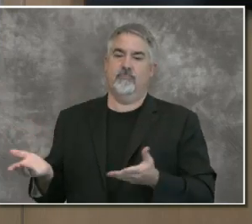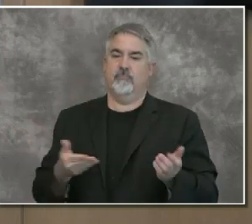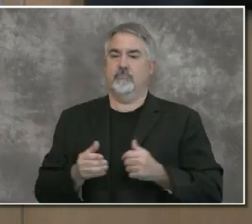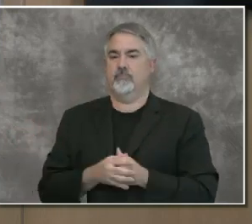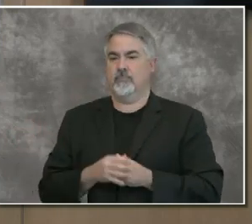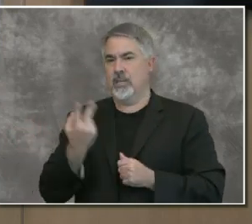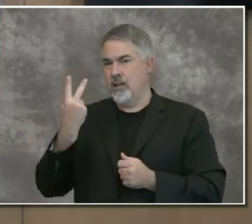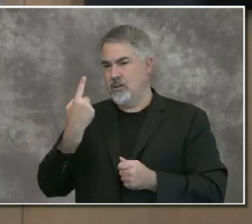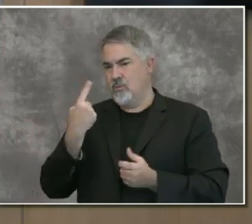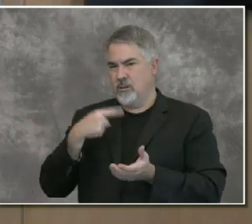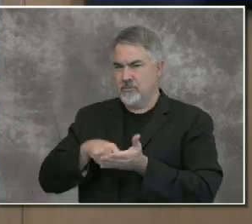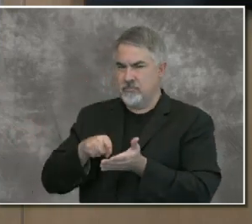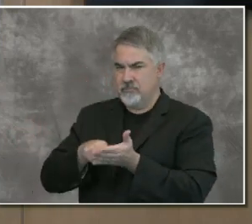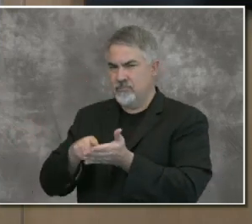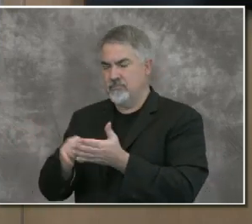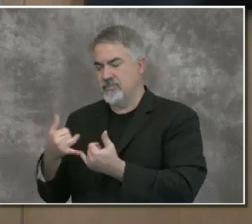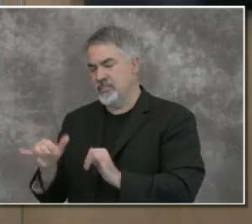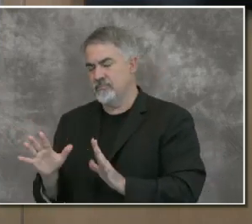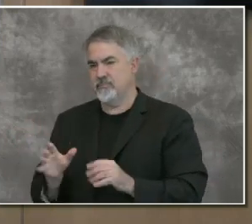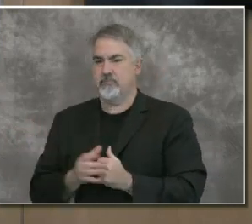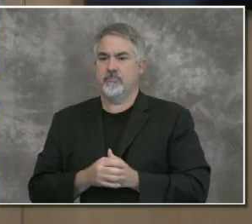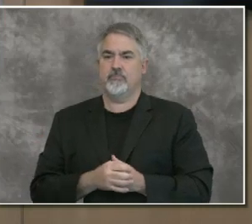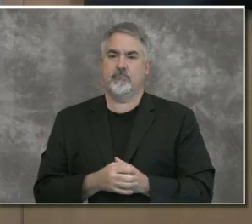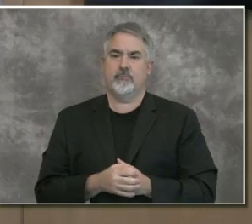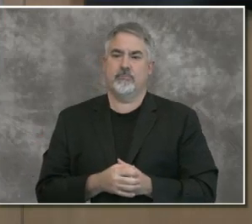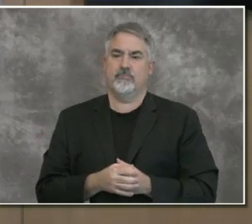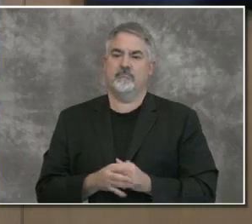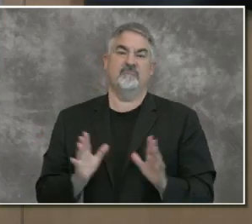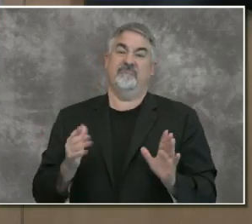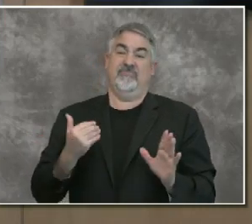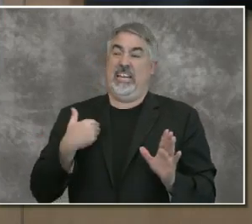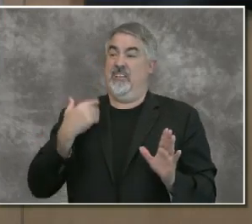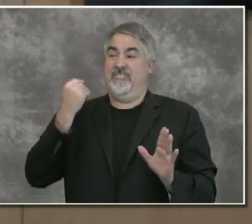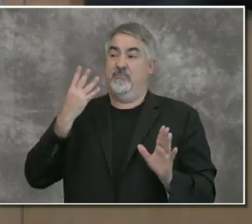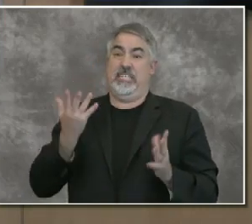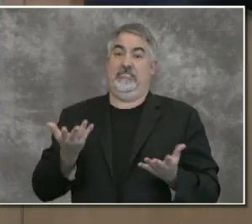investigation, and that's all the information I have at this time.